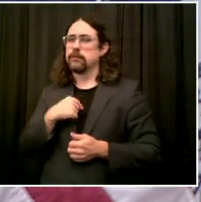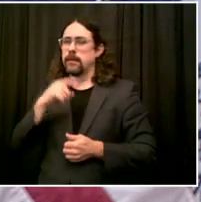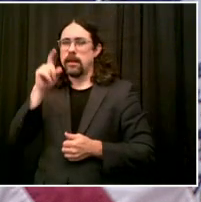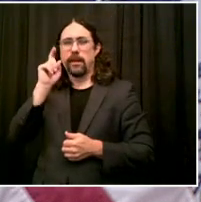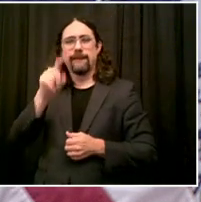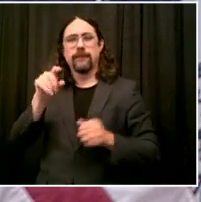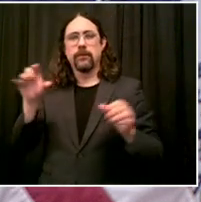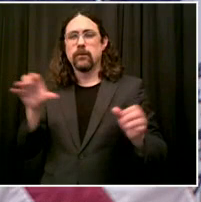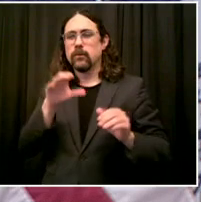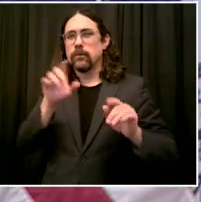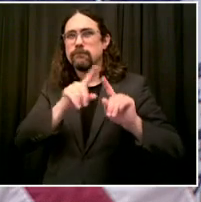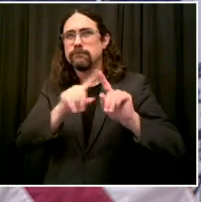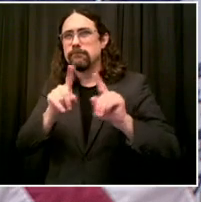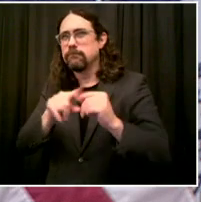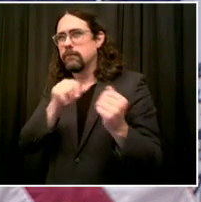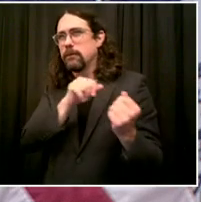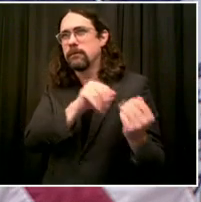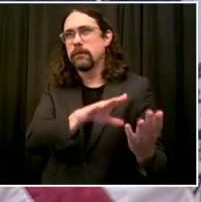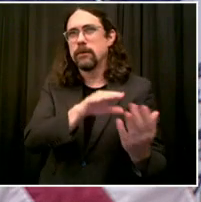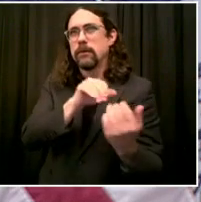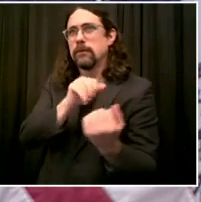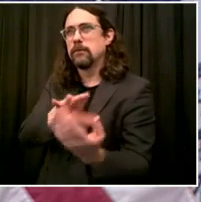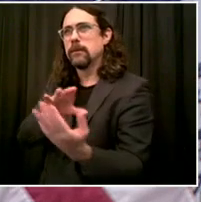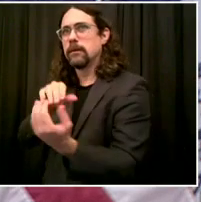all the facts when I do.